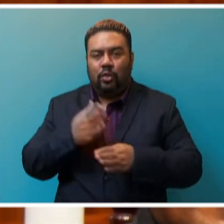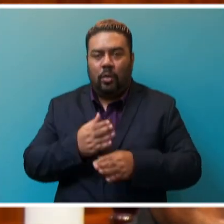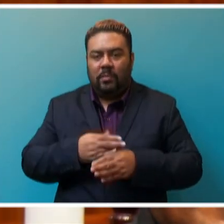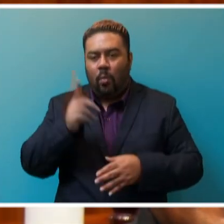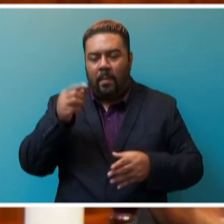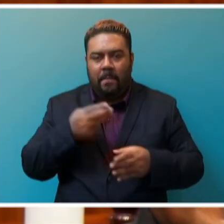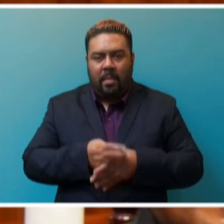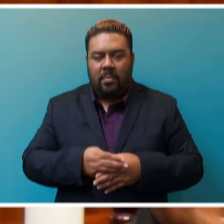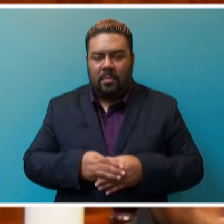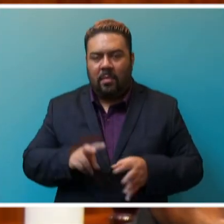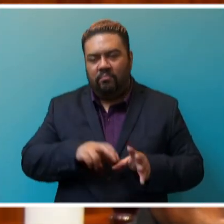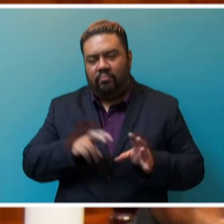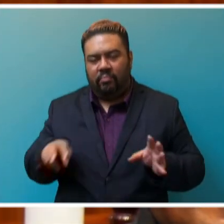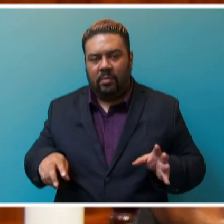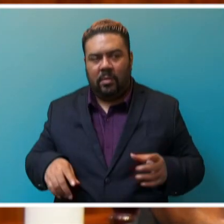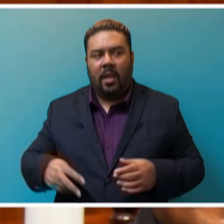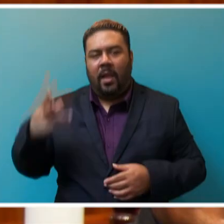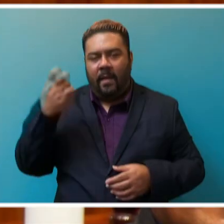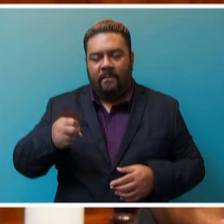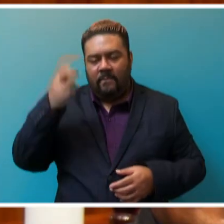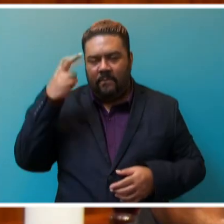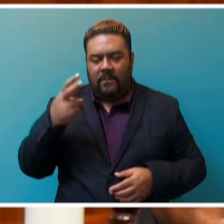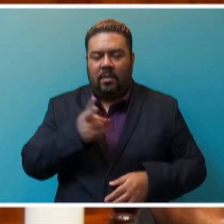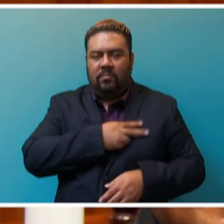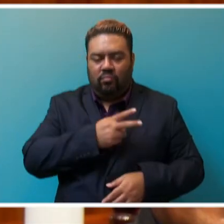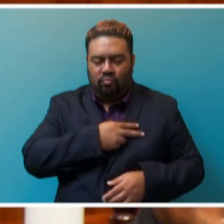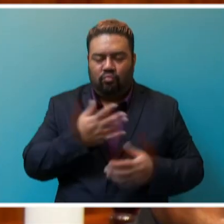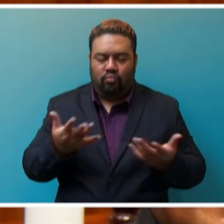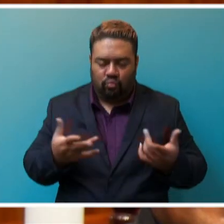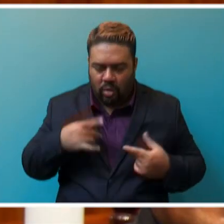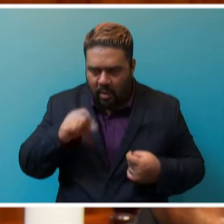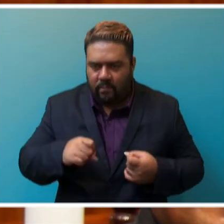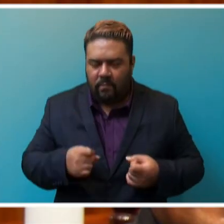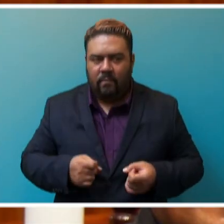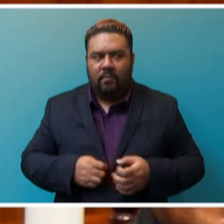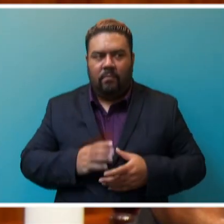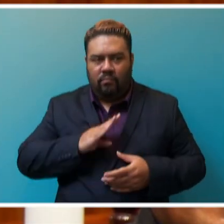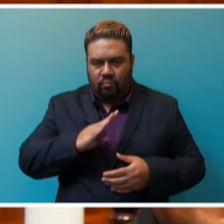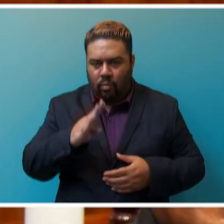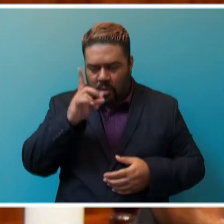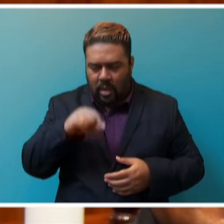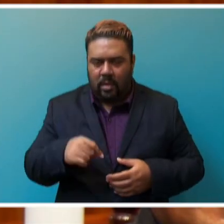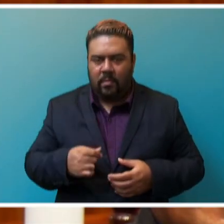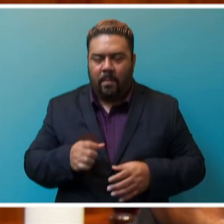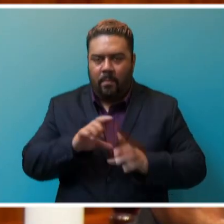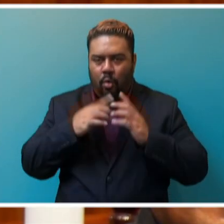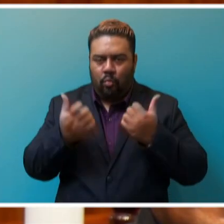notice. They have security of tenure. And, Mr. Speaker,